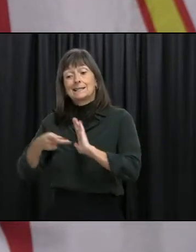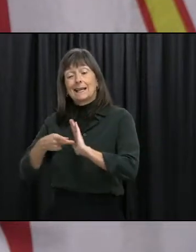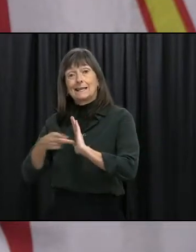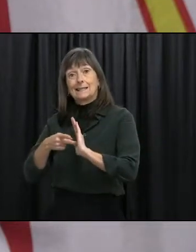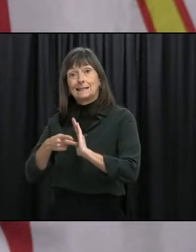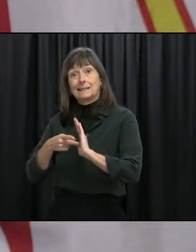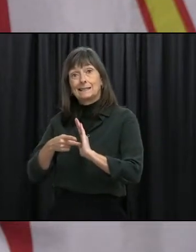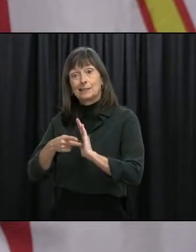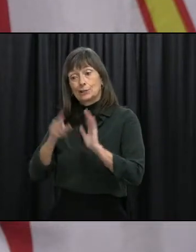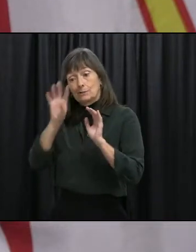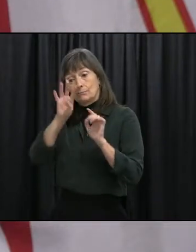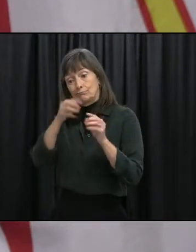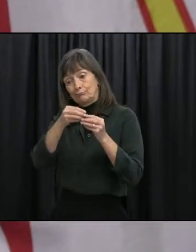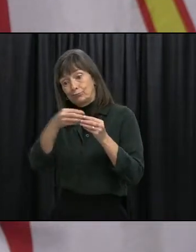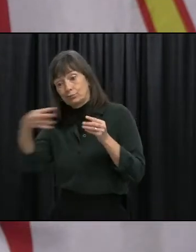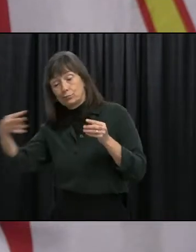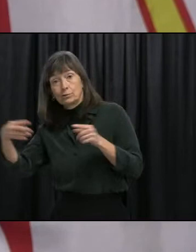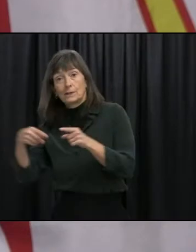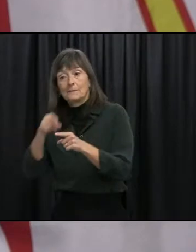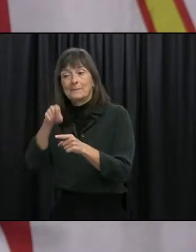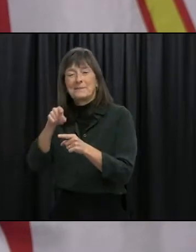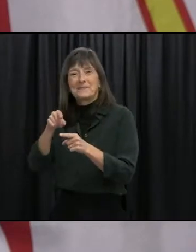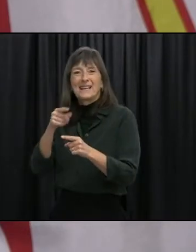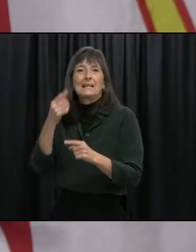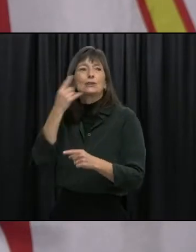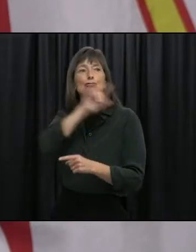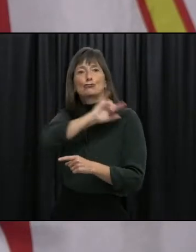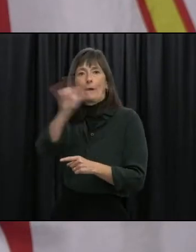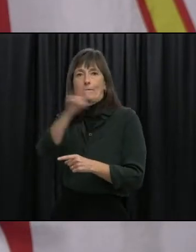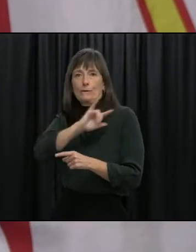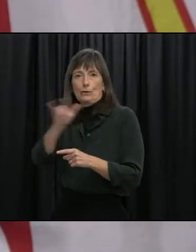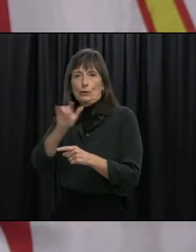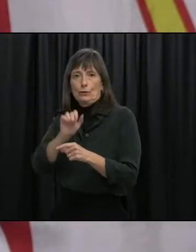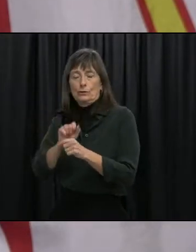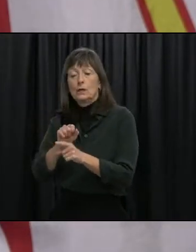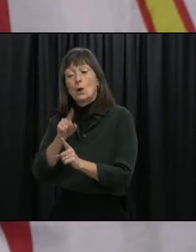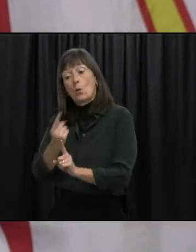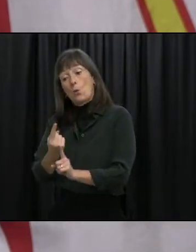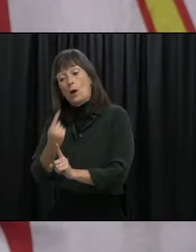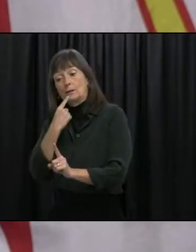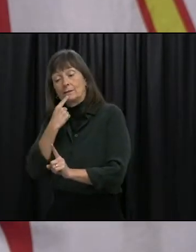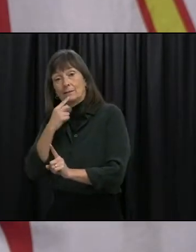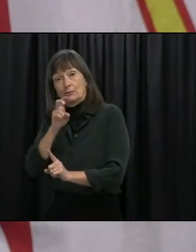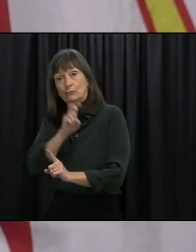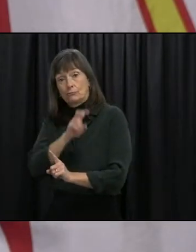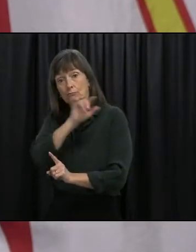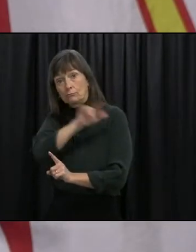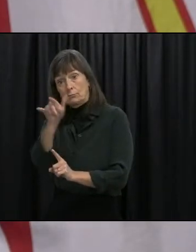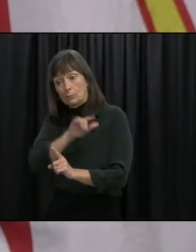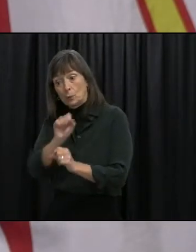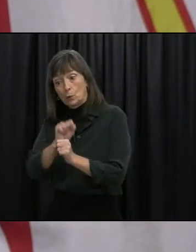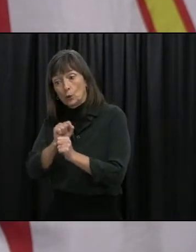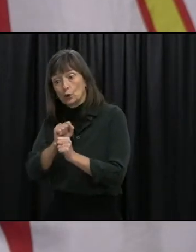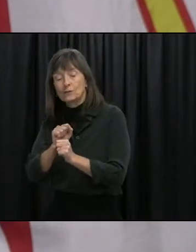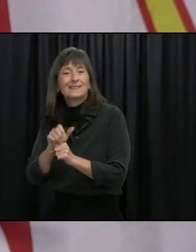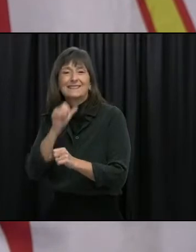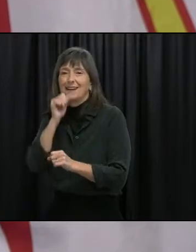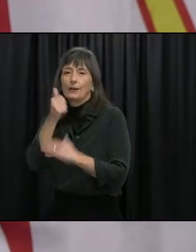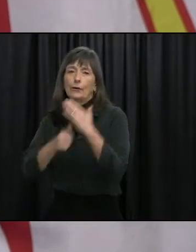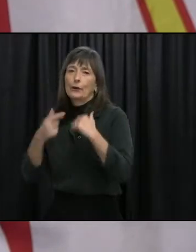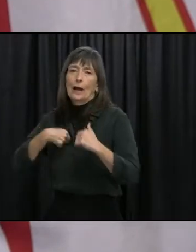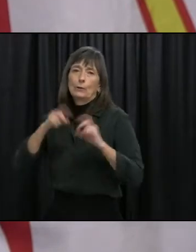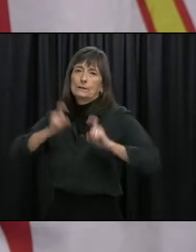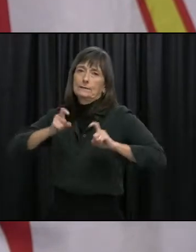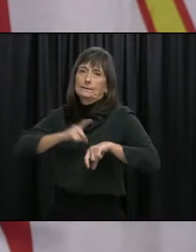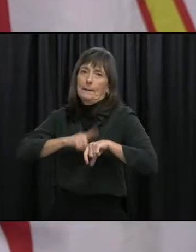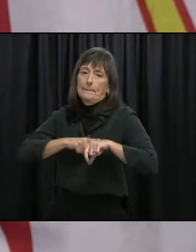at our travel-related cases. The ones that are marked rotational workers, one of those actually did not fall within the study period. They were